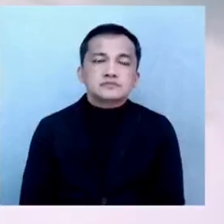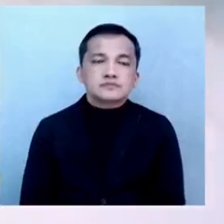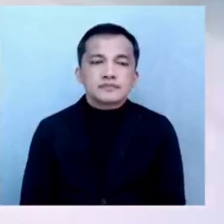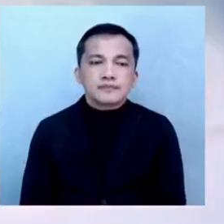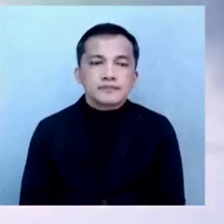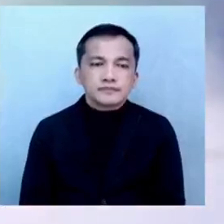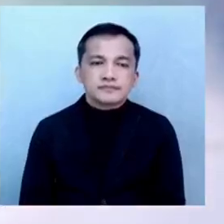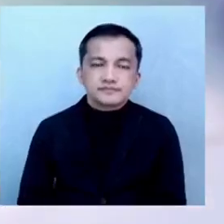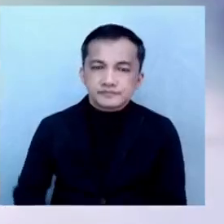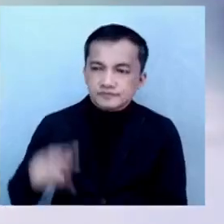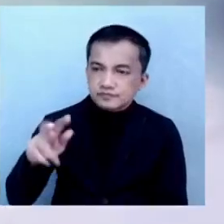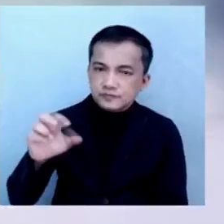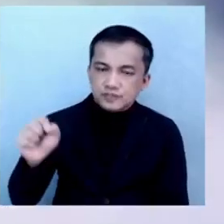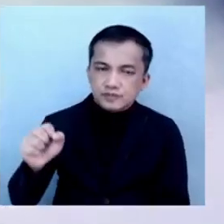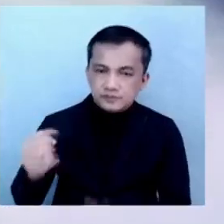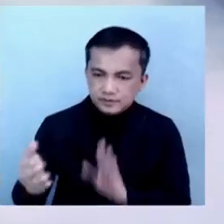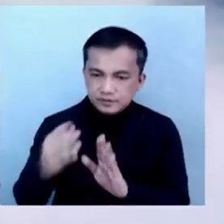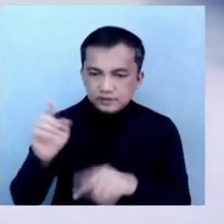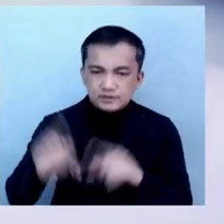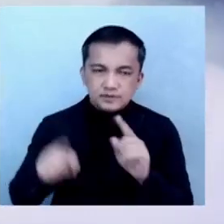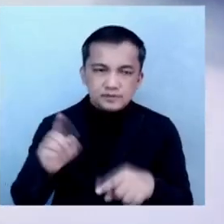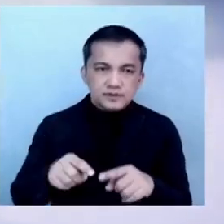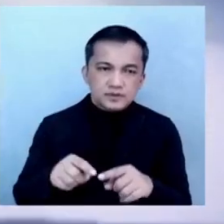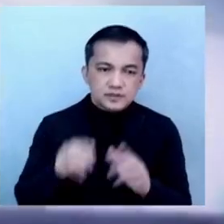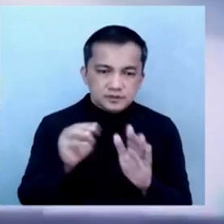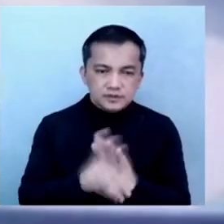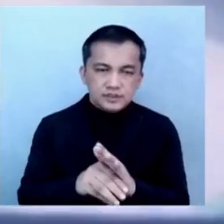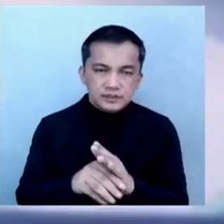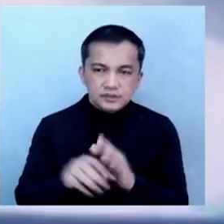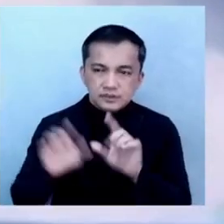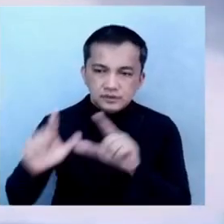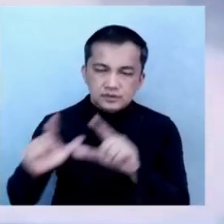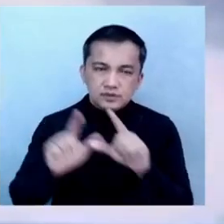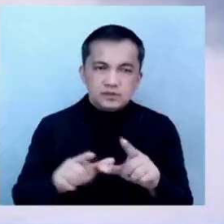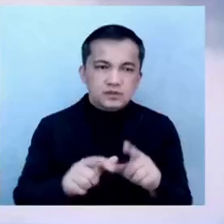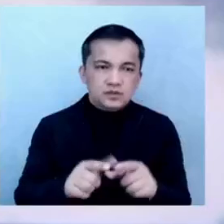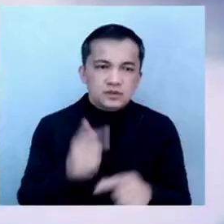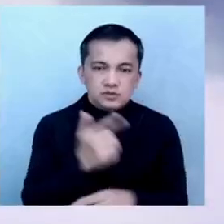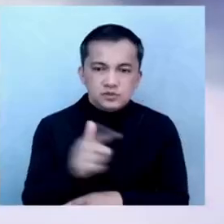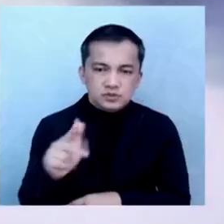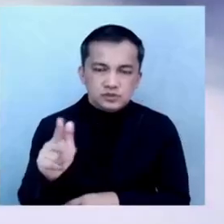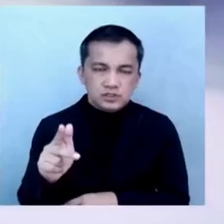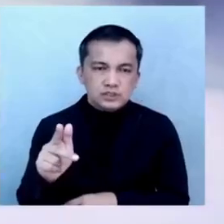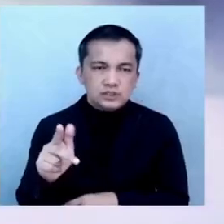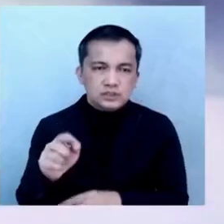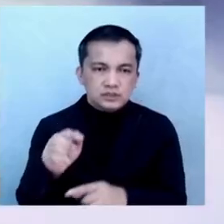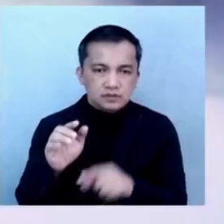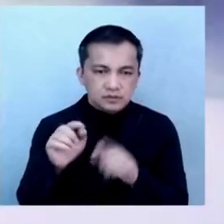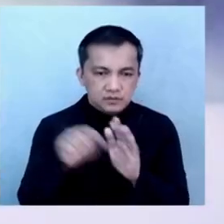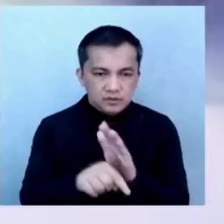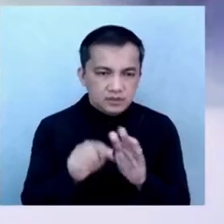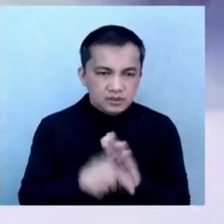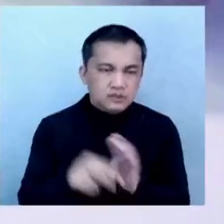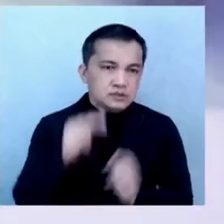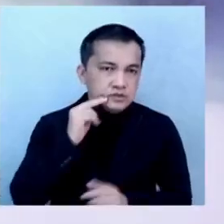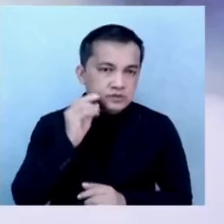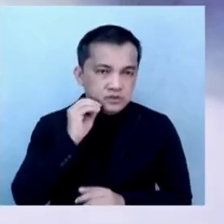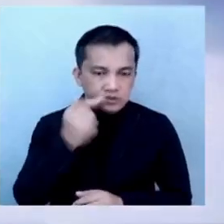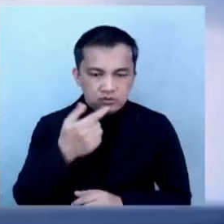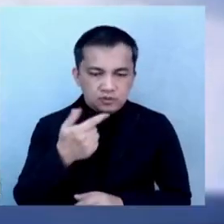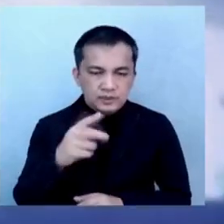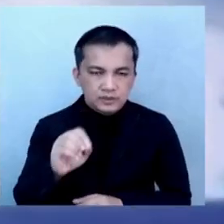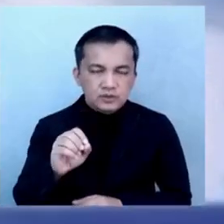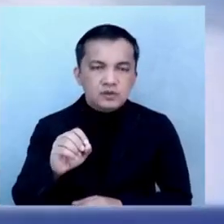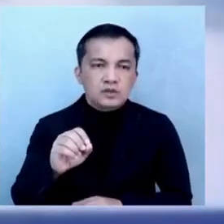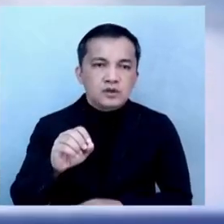Teves is facing multiple murder charges in the Philippines for the 2023 assassination of Negros Oriental Governor Roel de Gamo